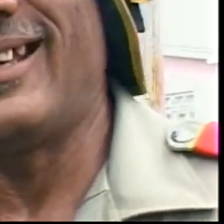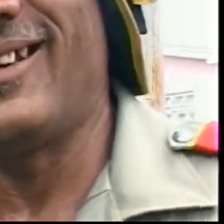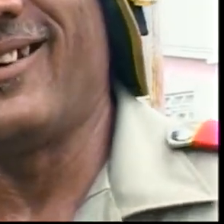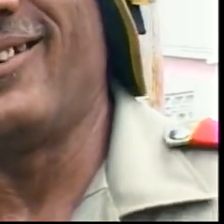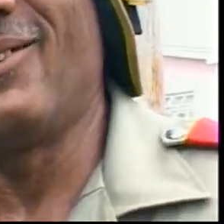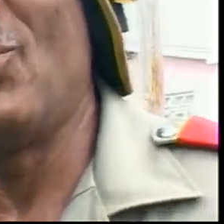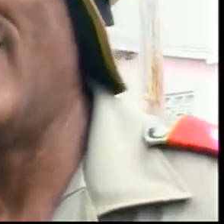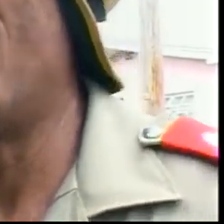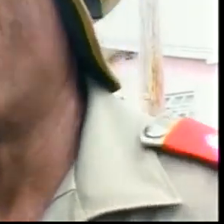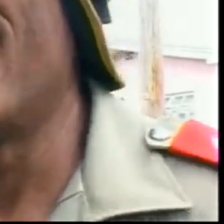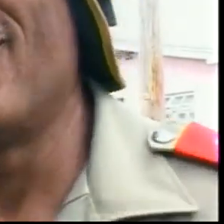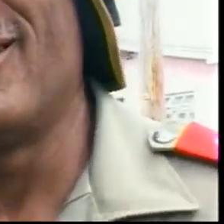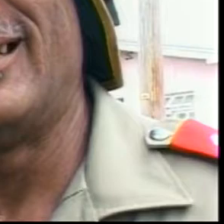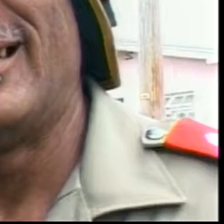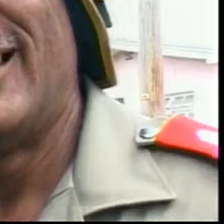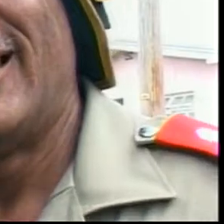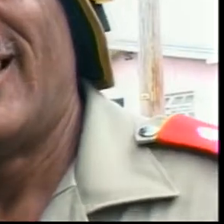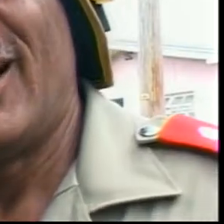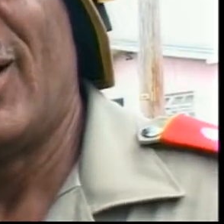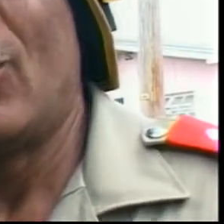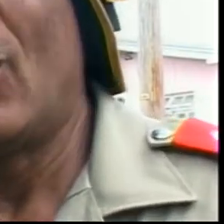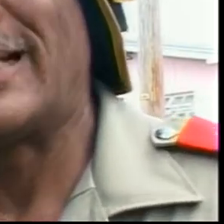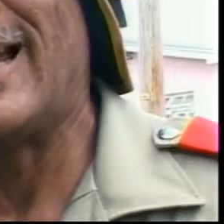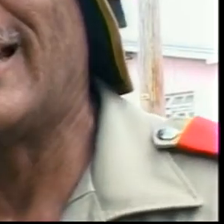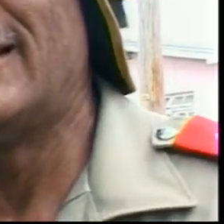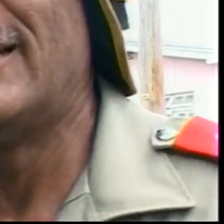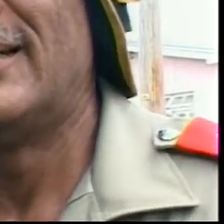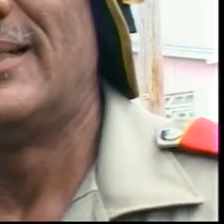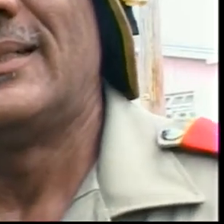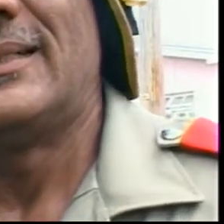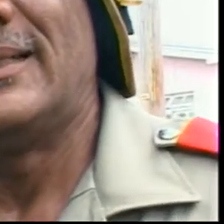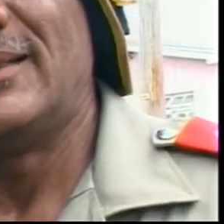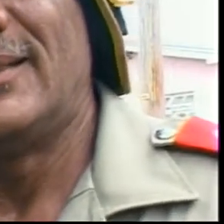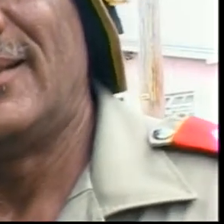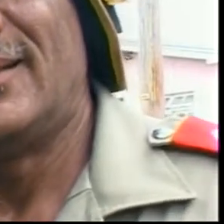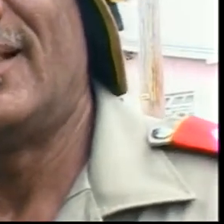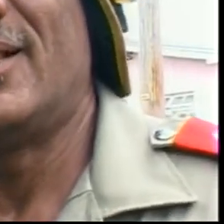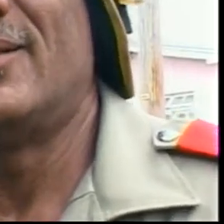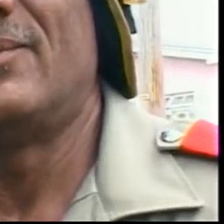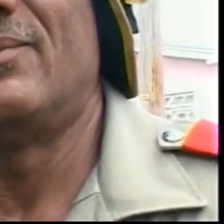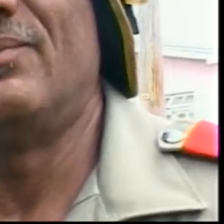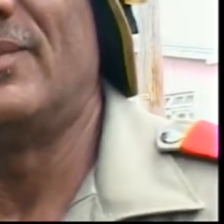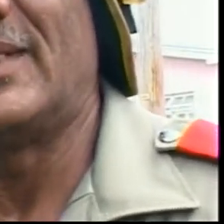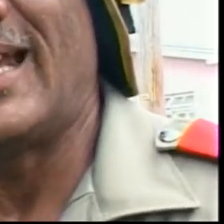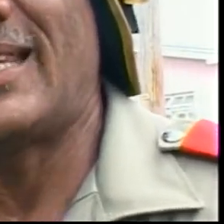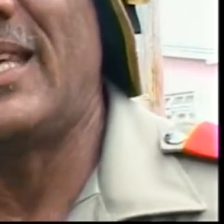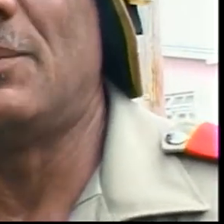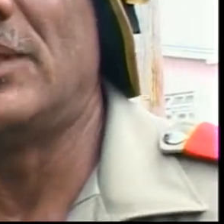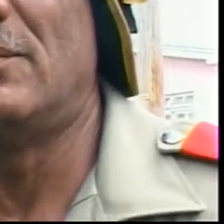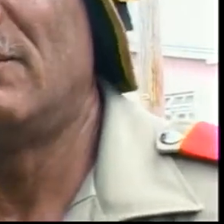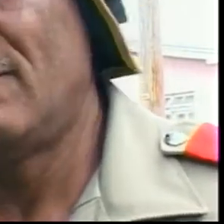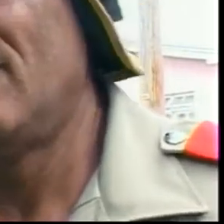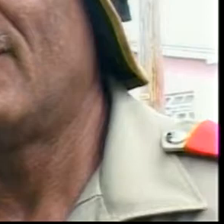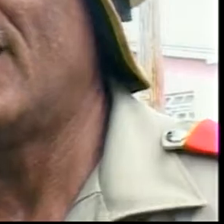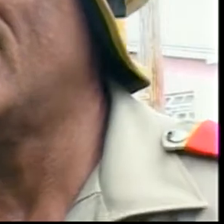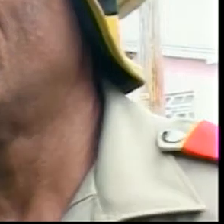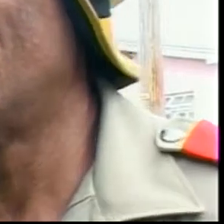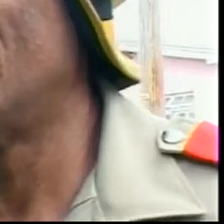luckily we had ordered on our water tanker, and that came and